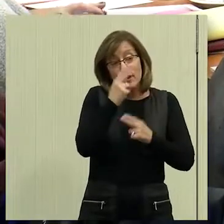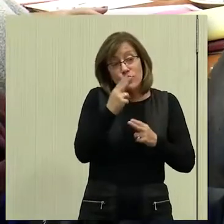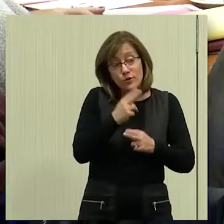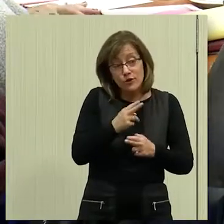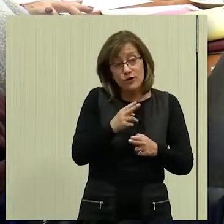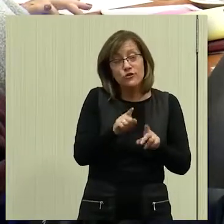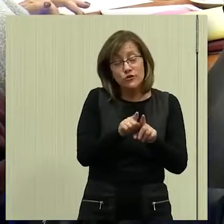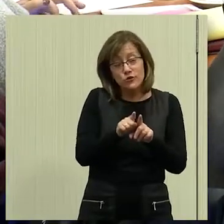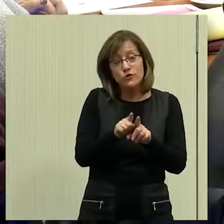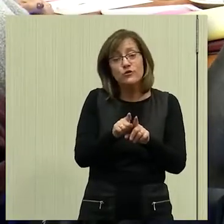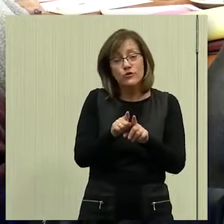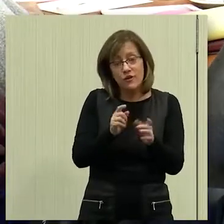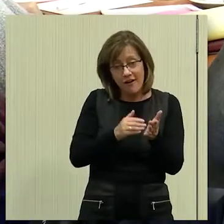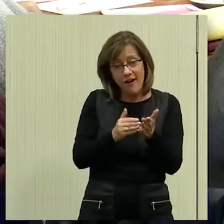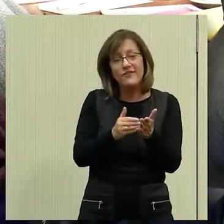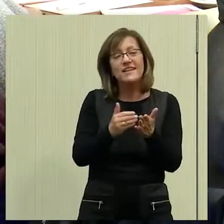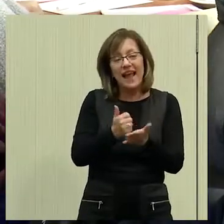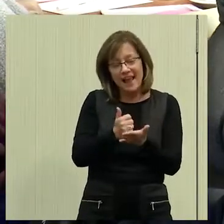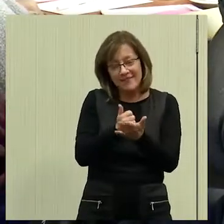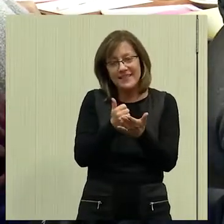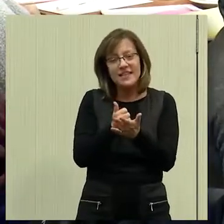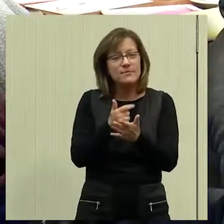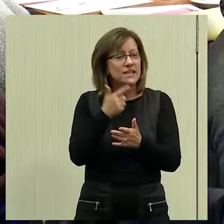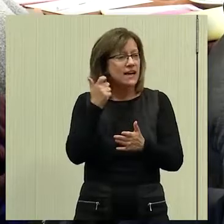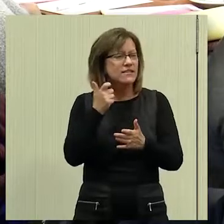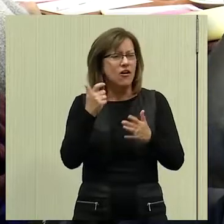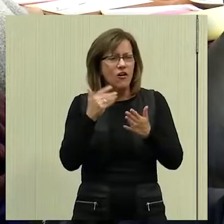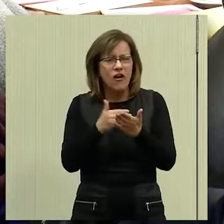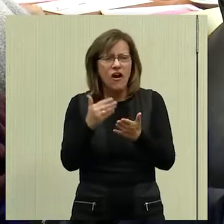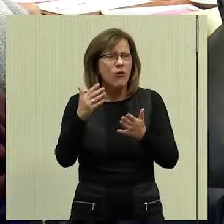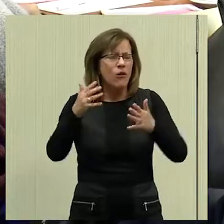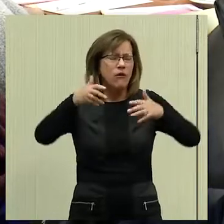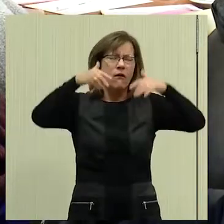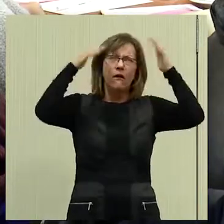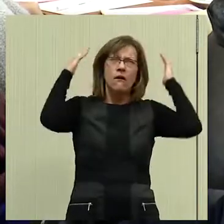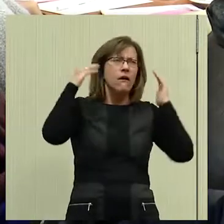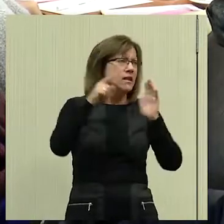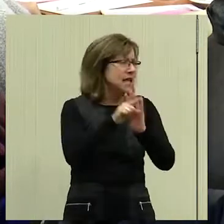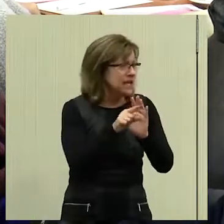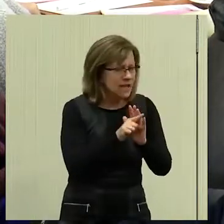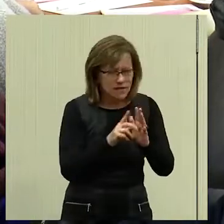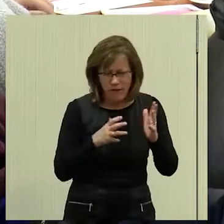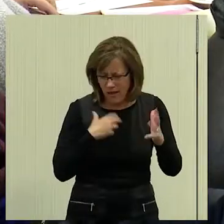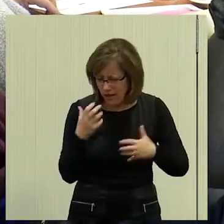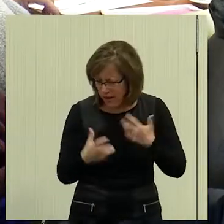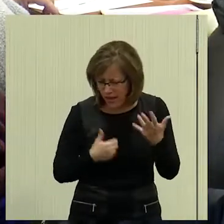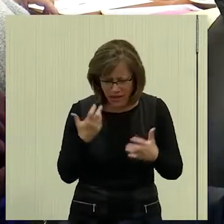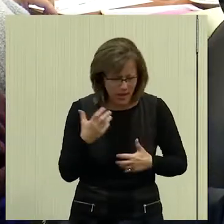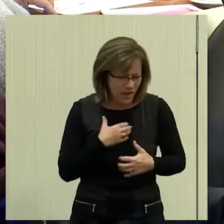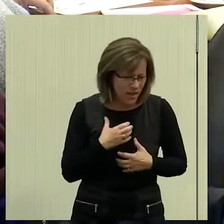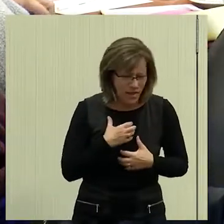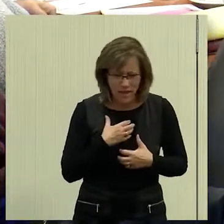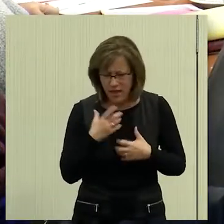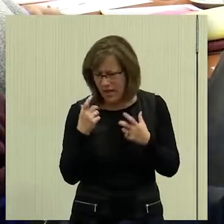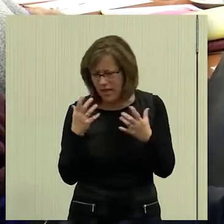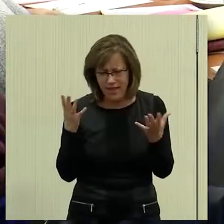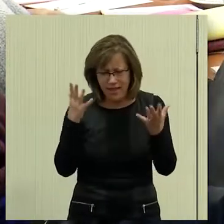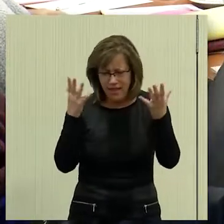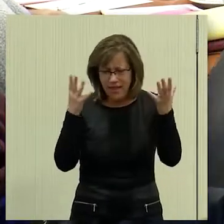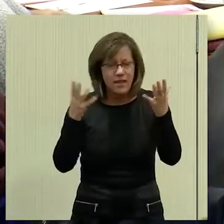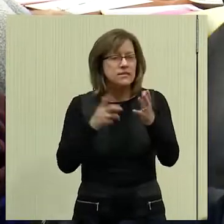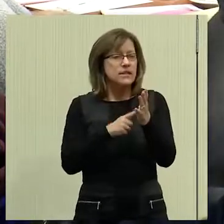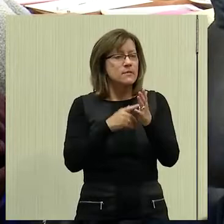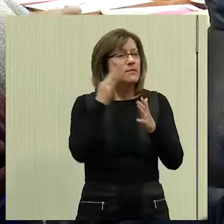lot of times we're just like overwhelmed with all of the negative or all of the bad, and like sometimes when you can laugh about what did